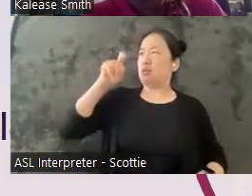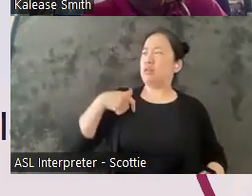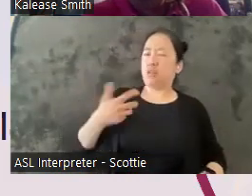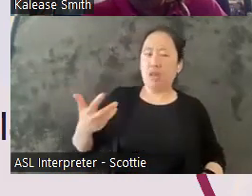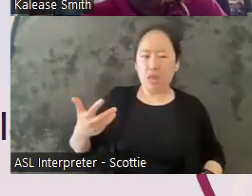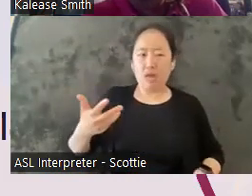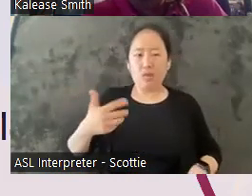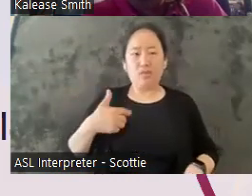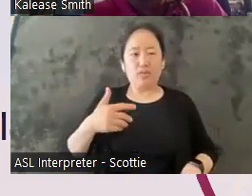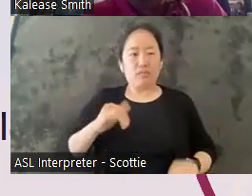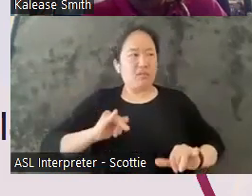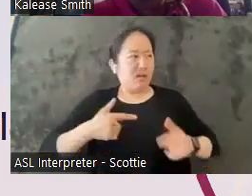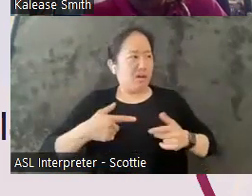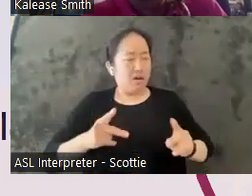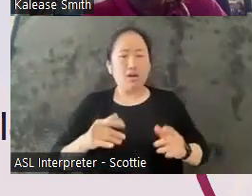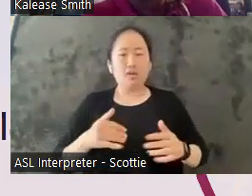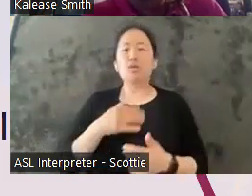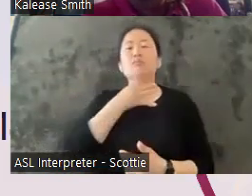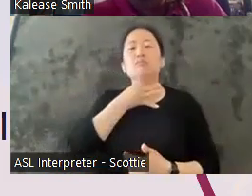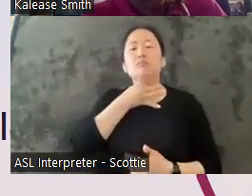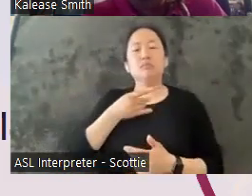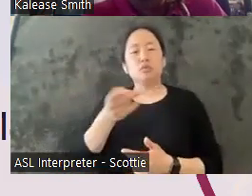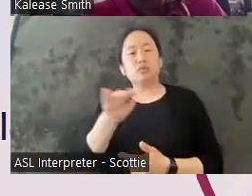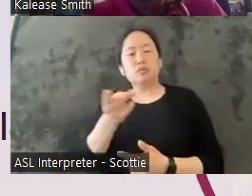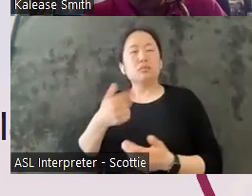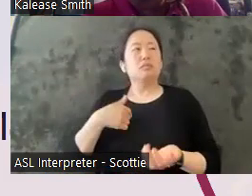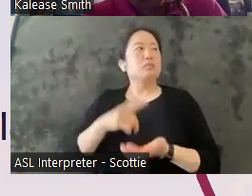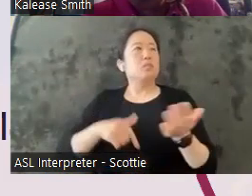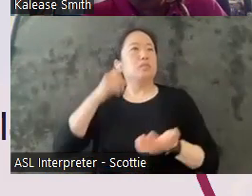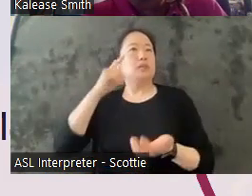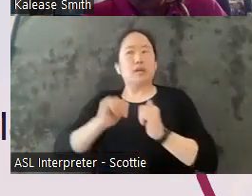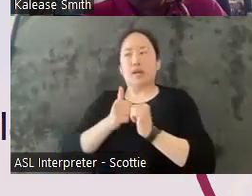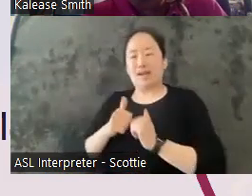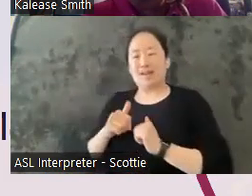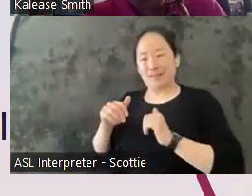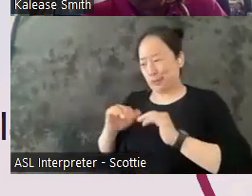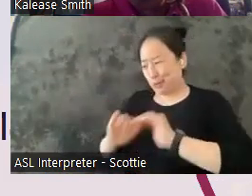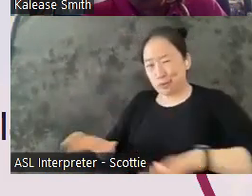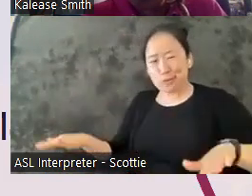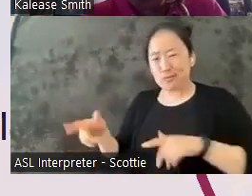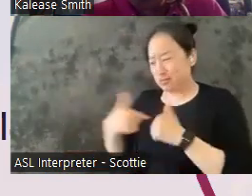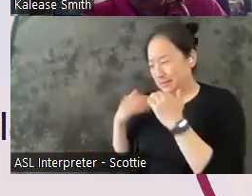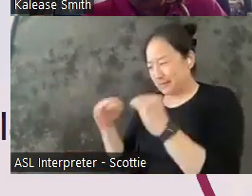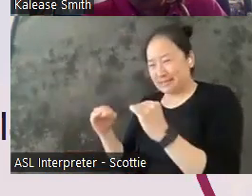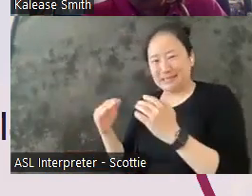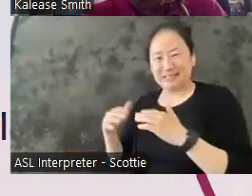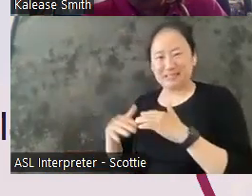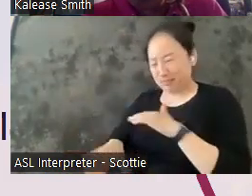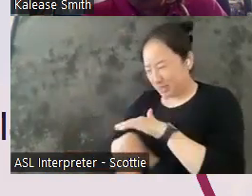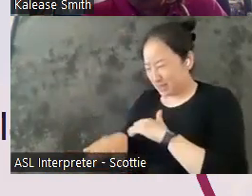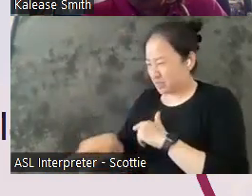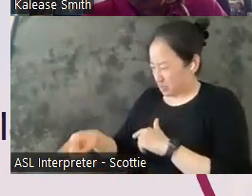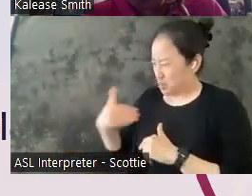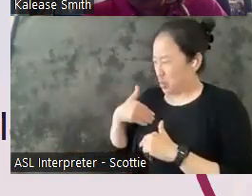your ideas are for what are ways that we can teach children at basic levels, or what are ways that people can find out that they do